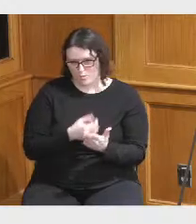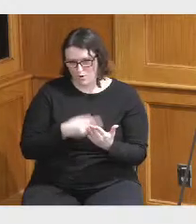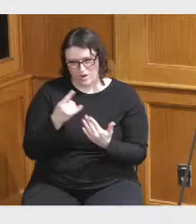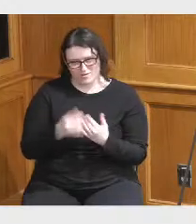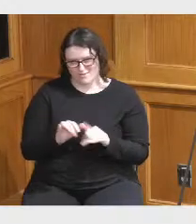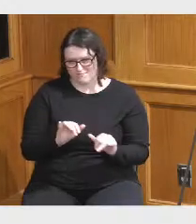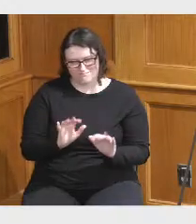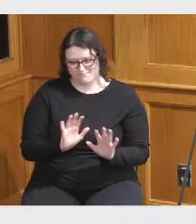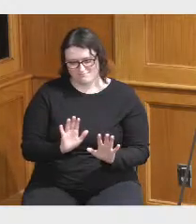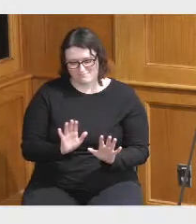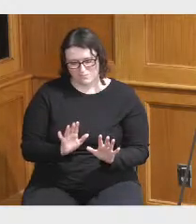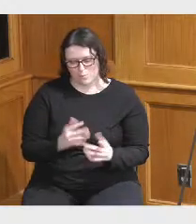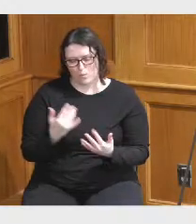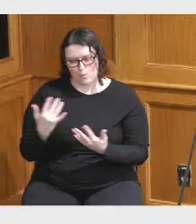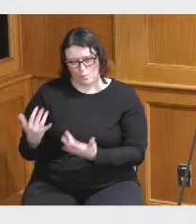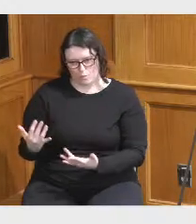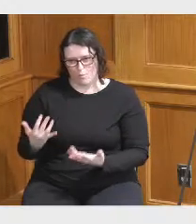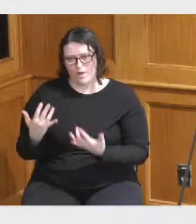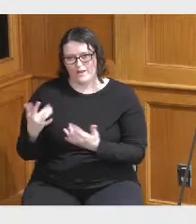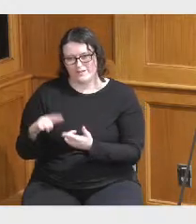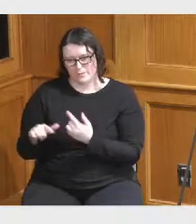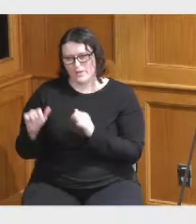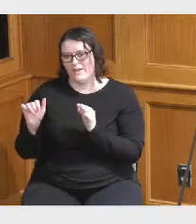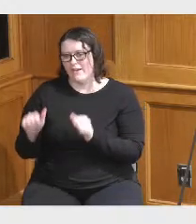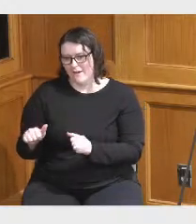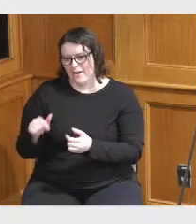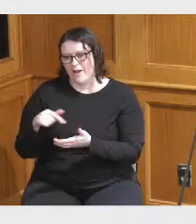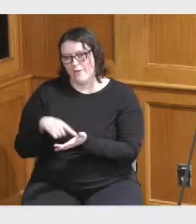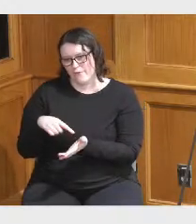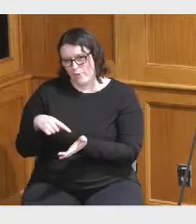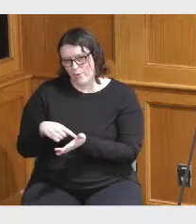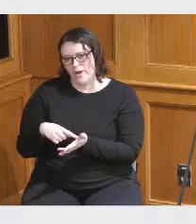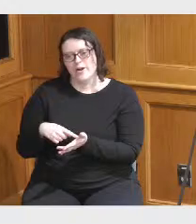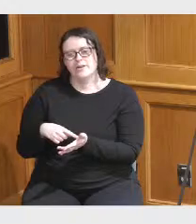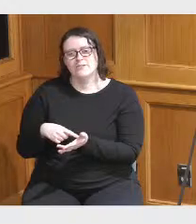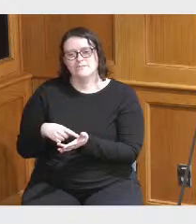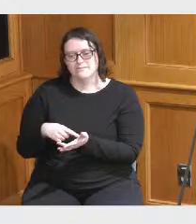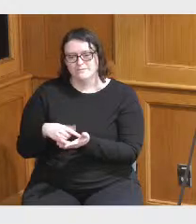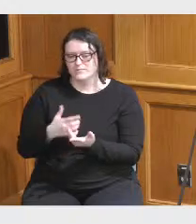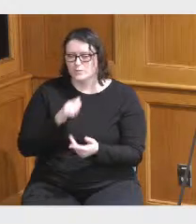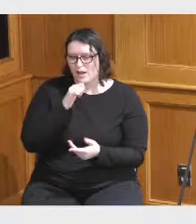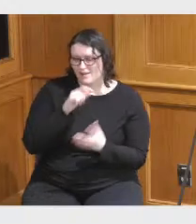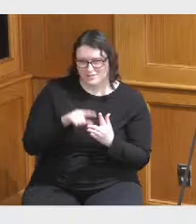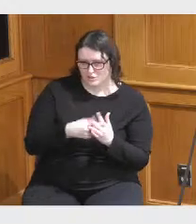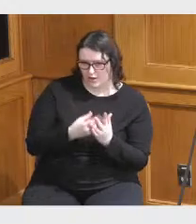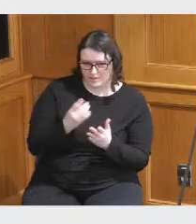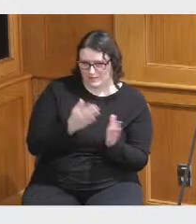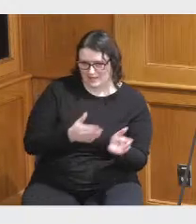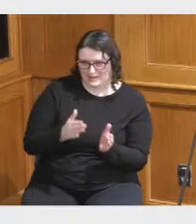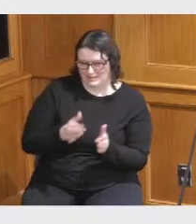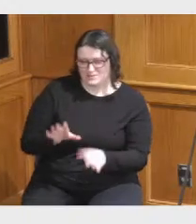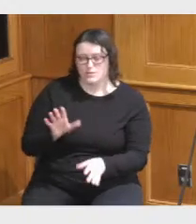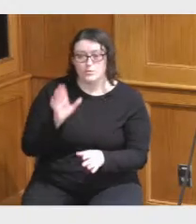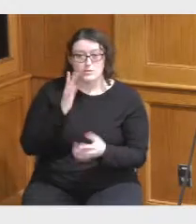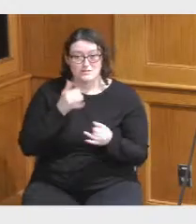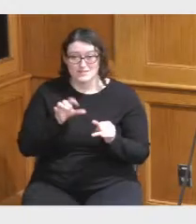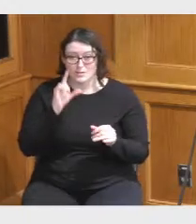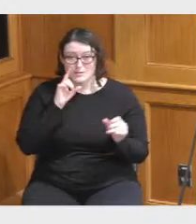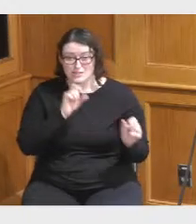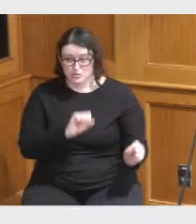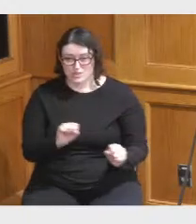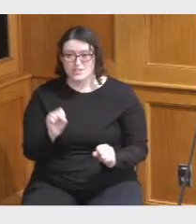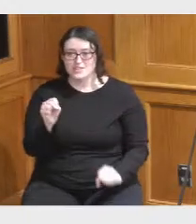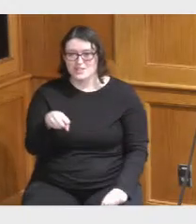in 2025, launch a project into planning. We're still being strategic. We're still taking the time